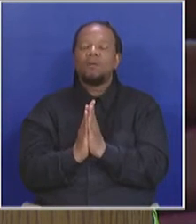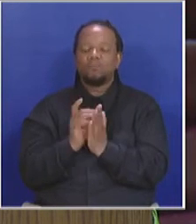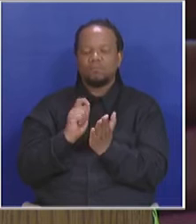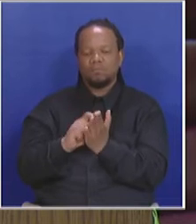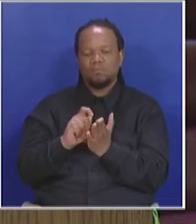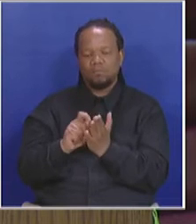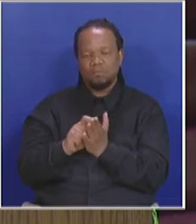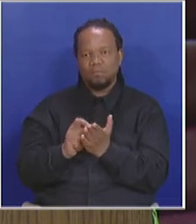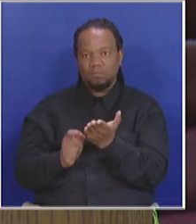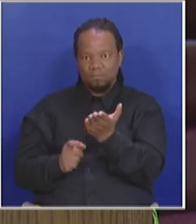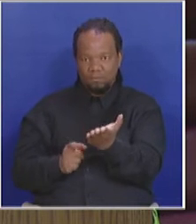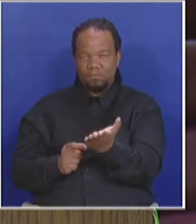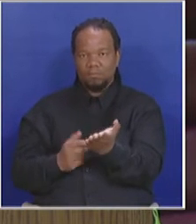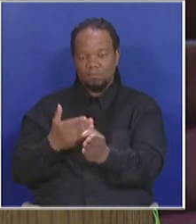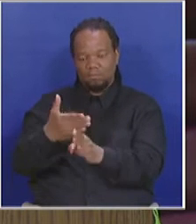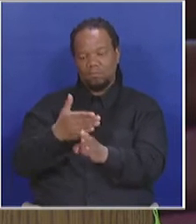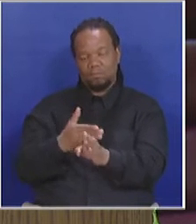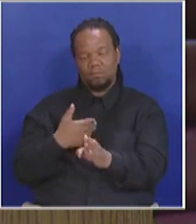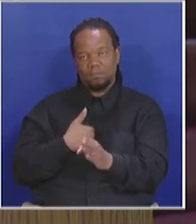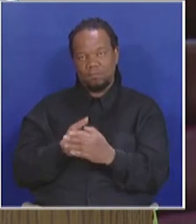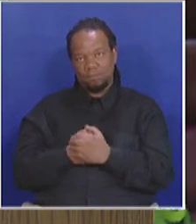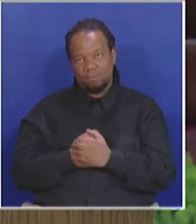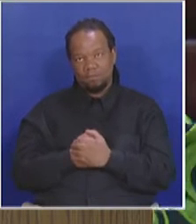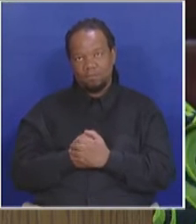They are also